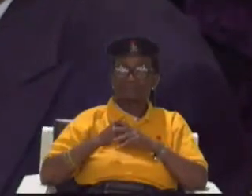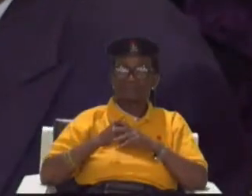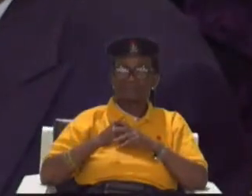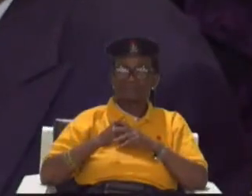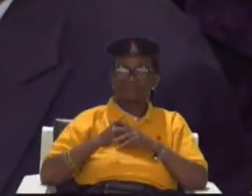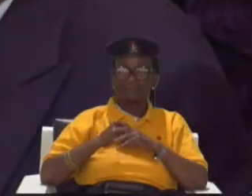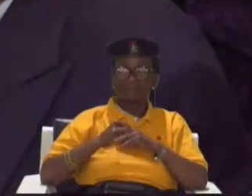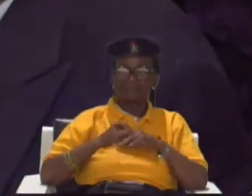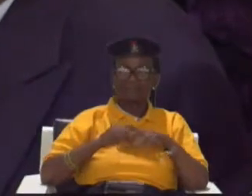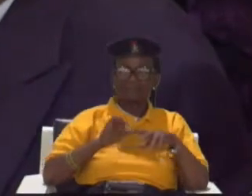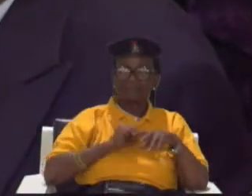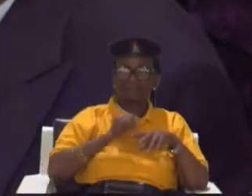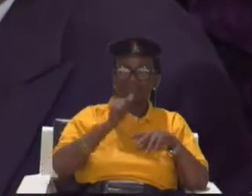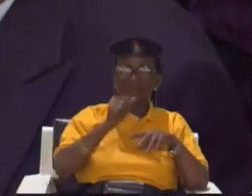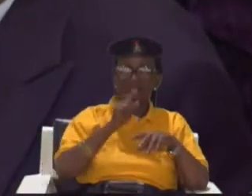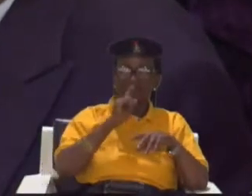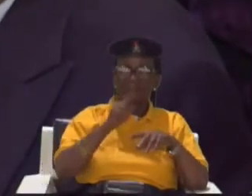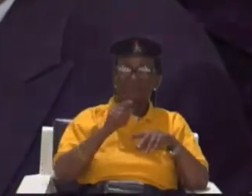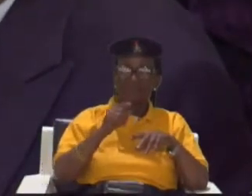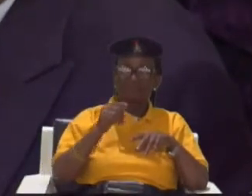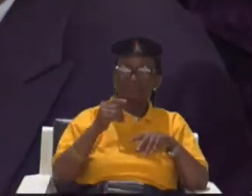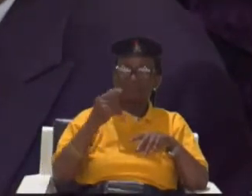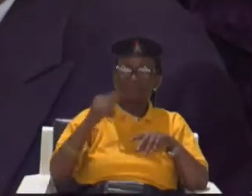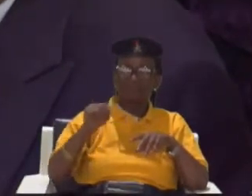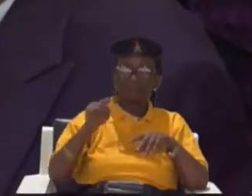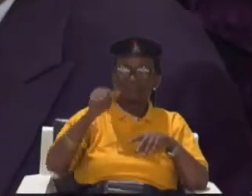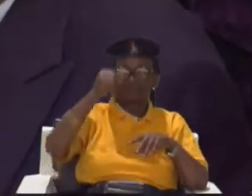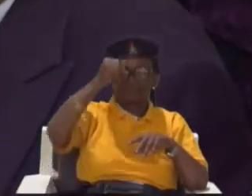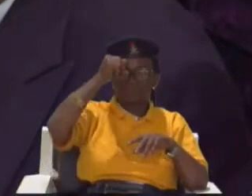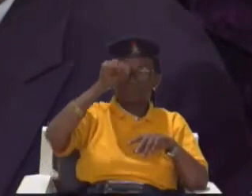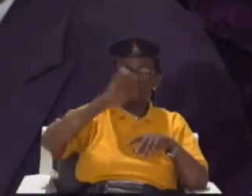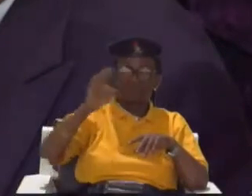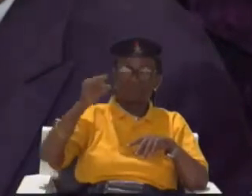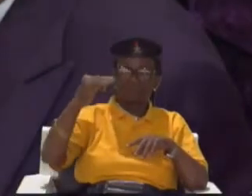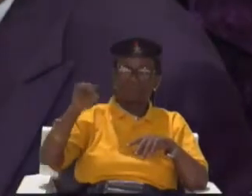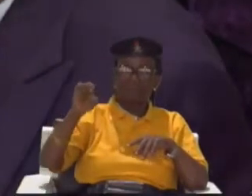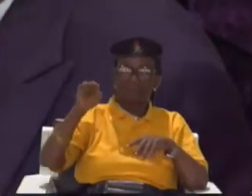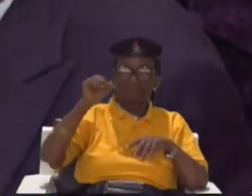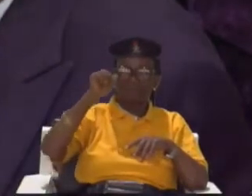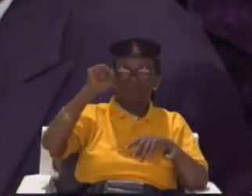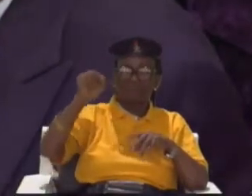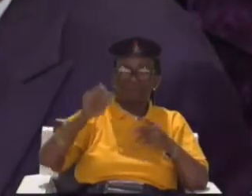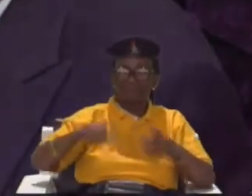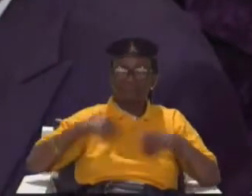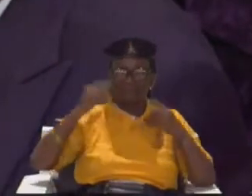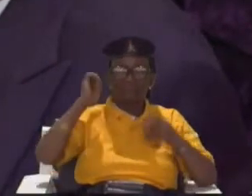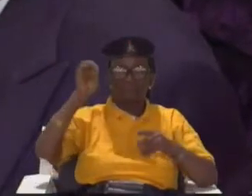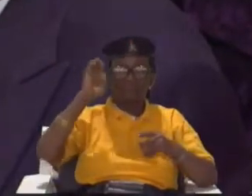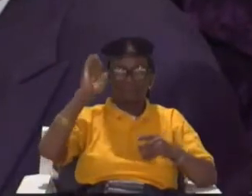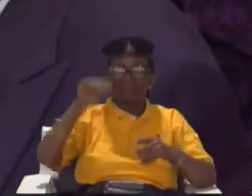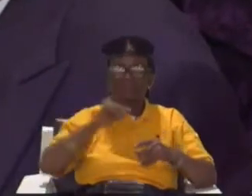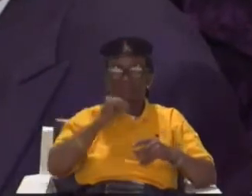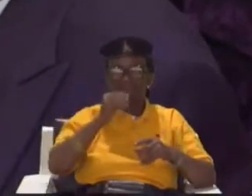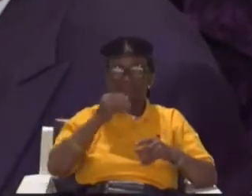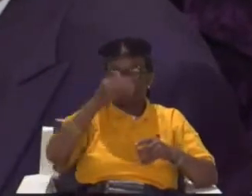I'm sure for the rest of his life, he won't forget the harvest of souls of